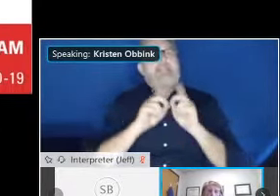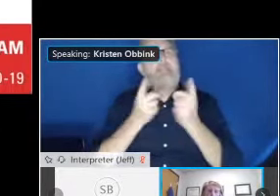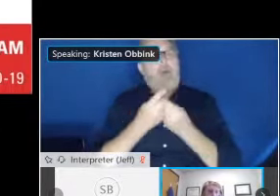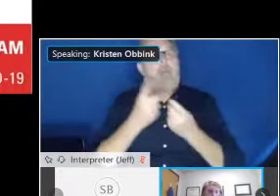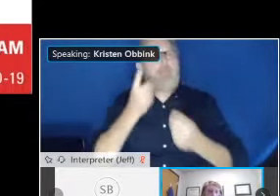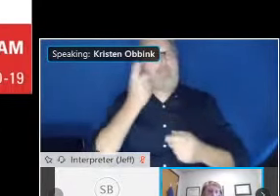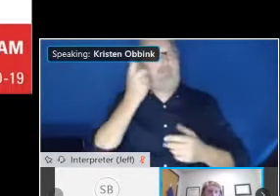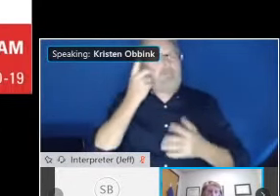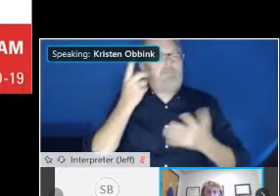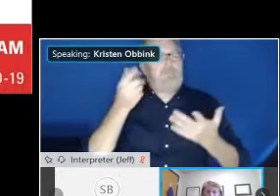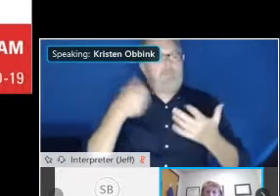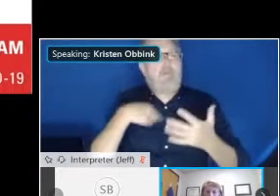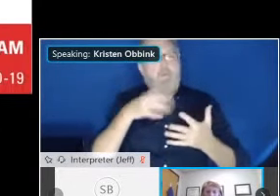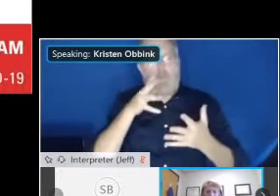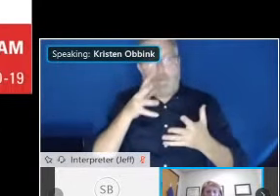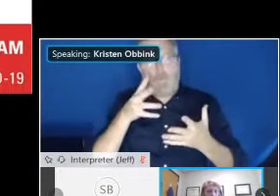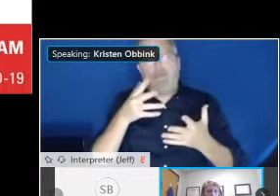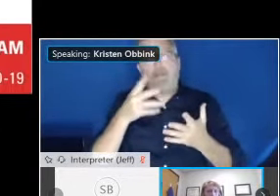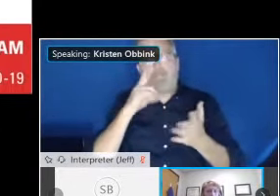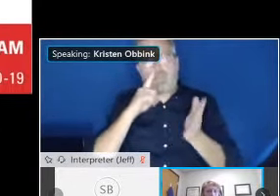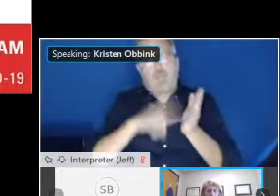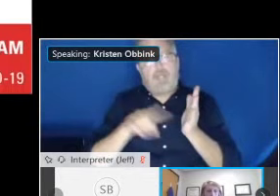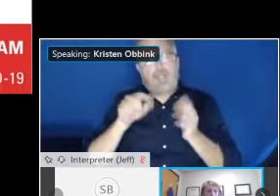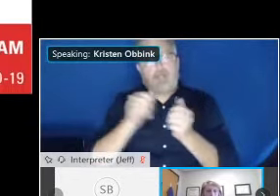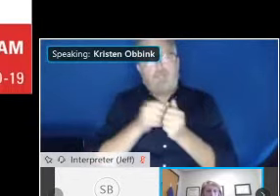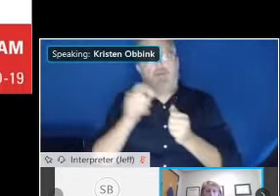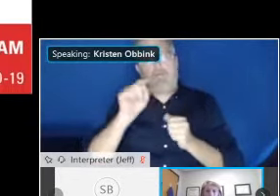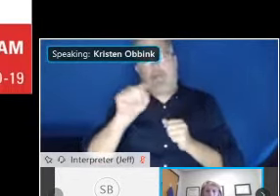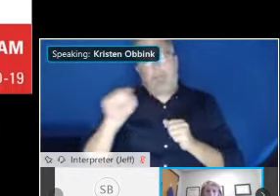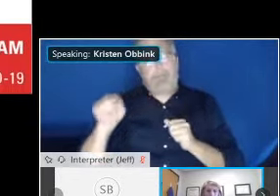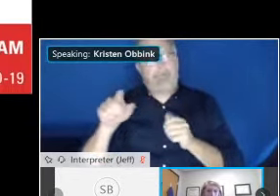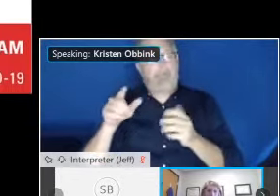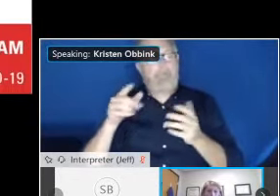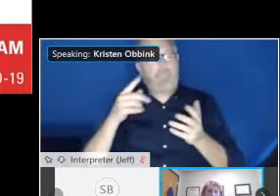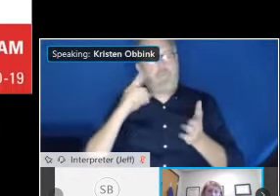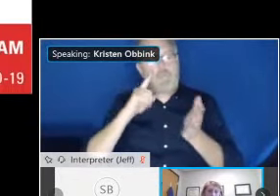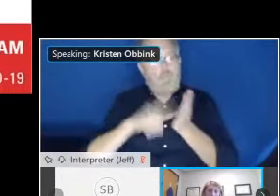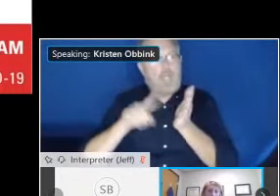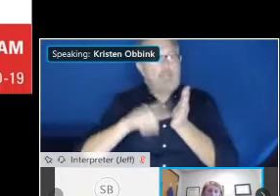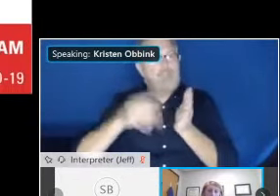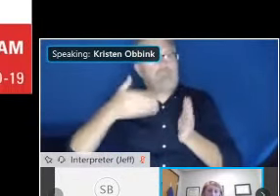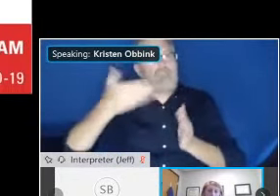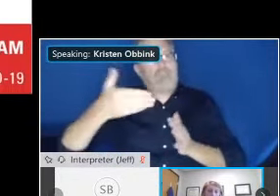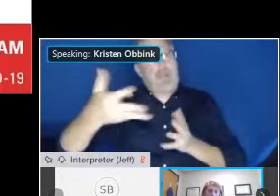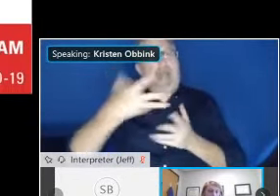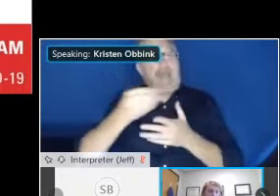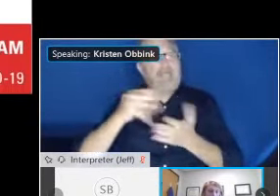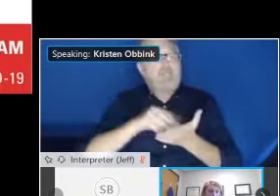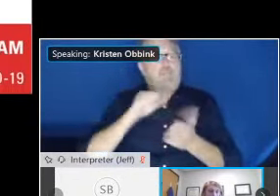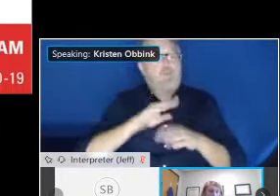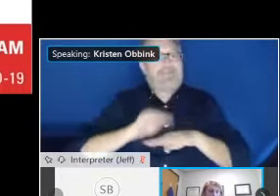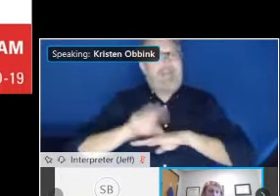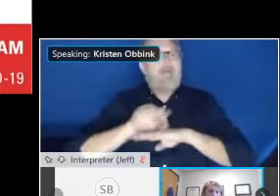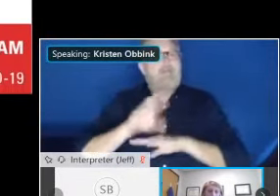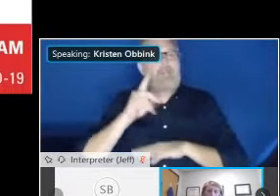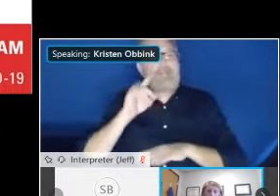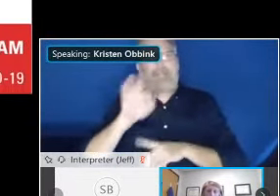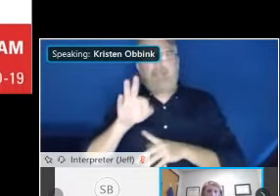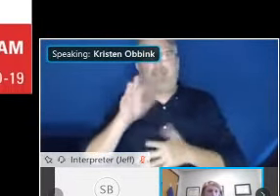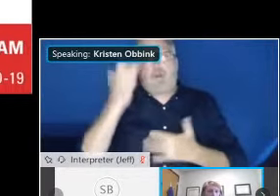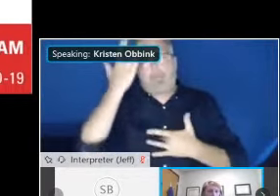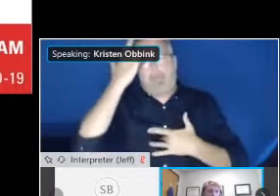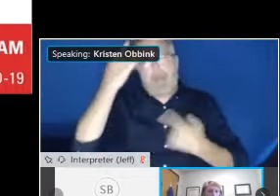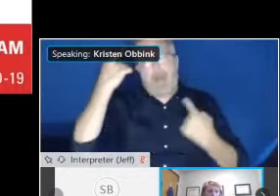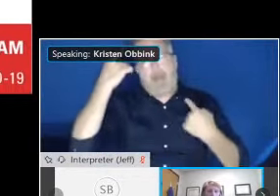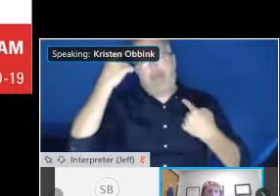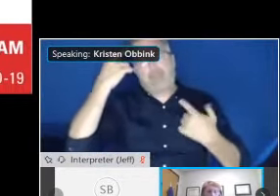here in our Linden or Oak Elm halls receive check-ins from the TLIN Student Health Center, as well as student counseling to address any mental health concerns,